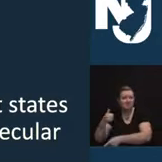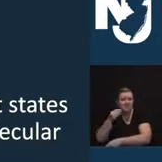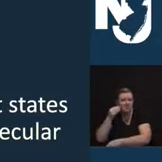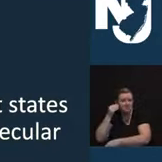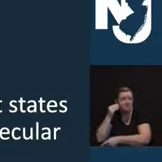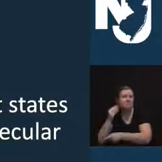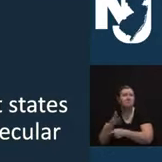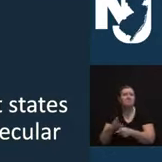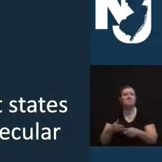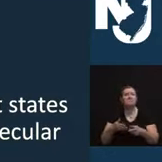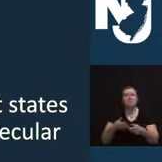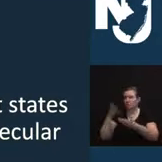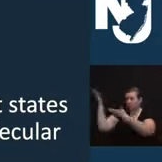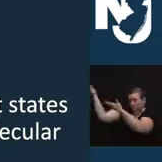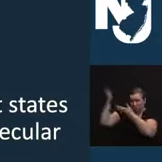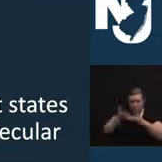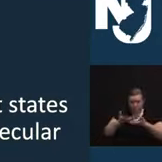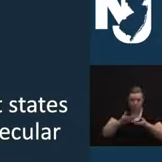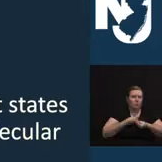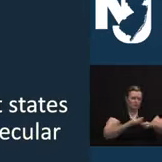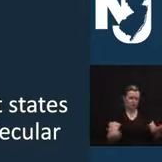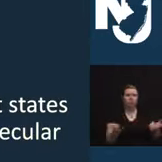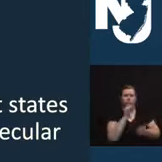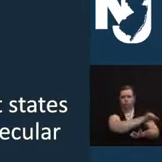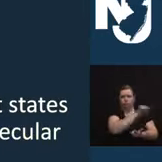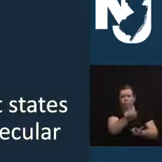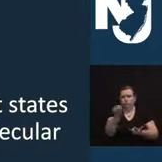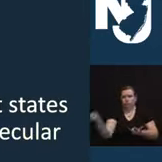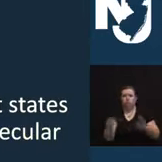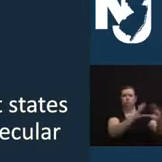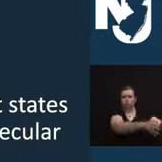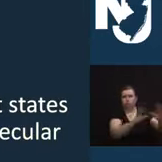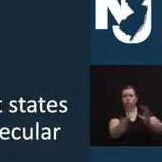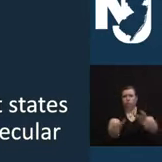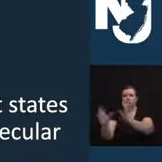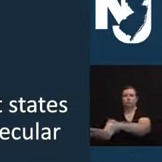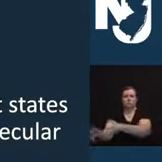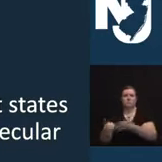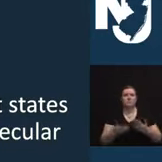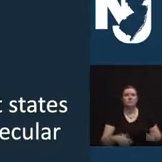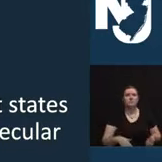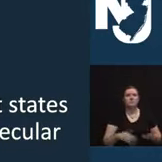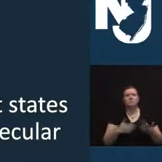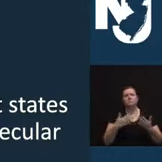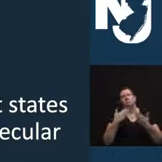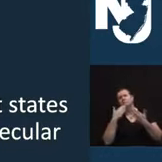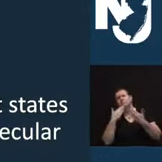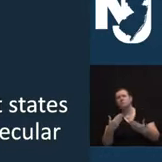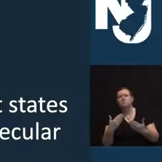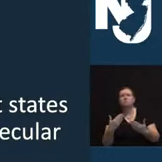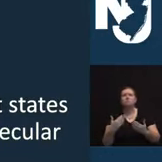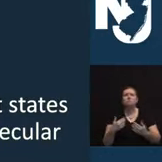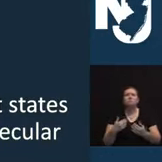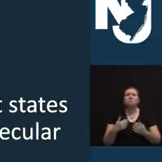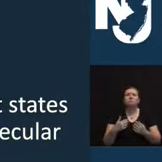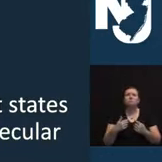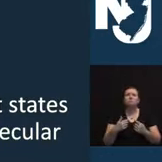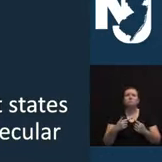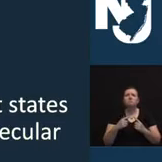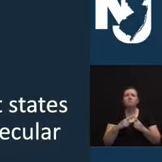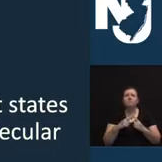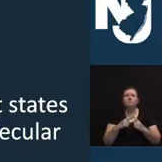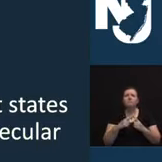to speak a little bit more on this in a few minutes. I want to extend my thanks publicly to Health and Human Services Secretary